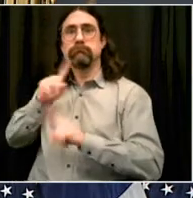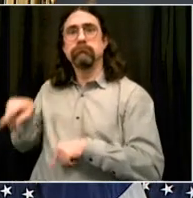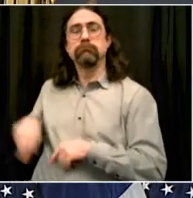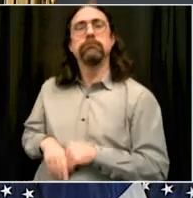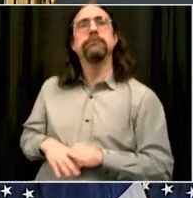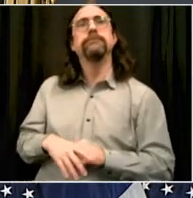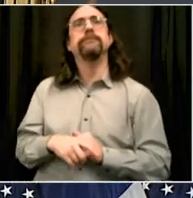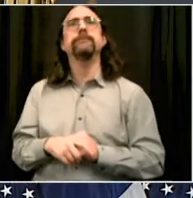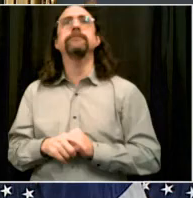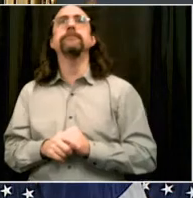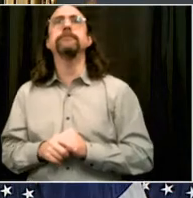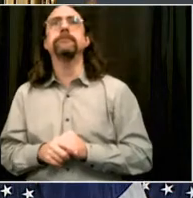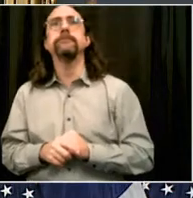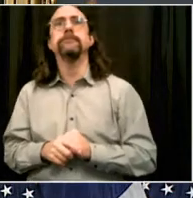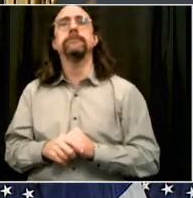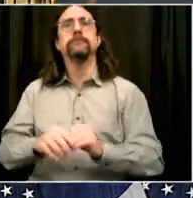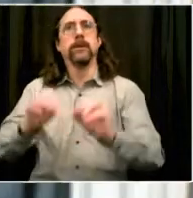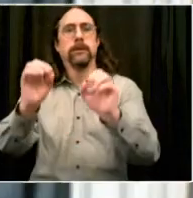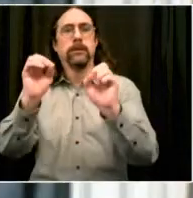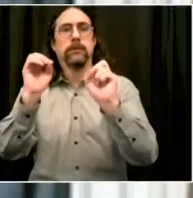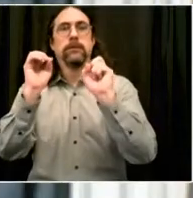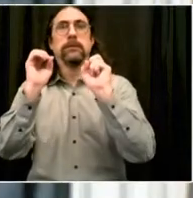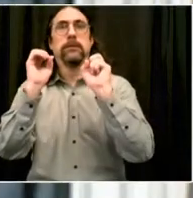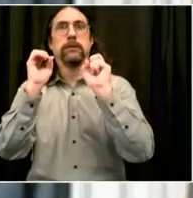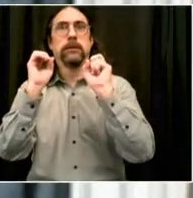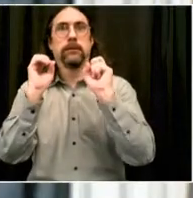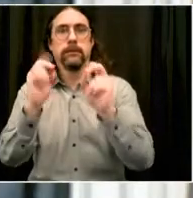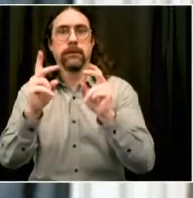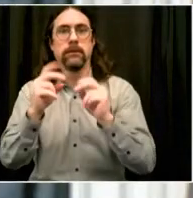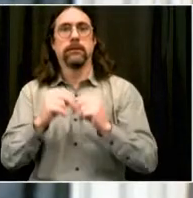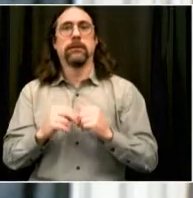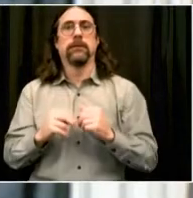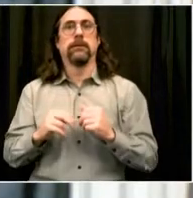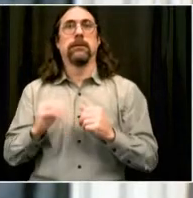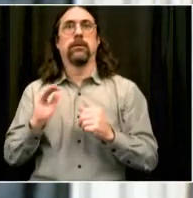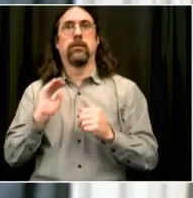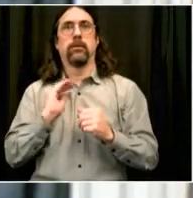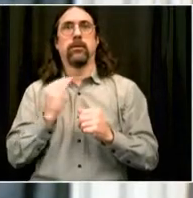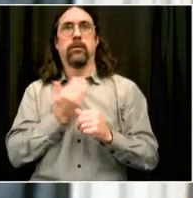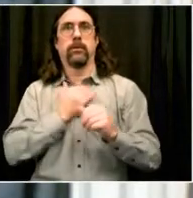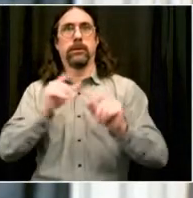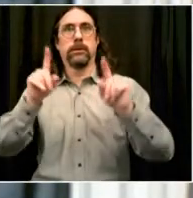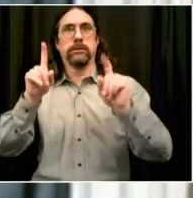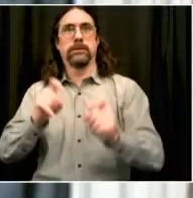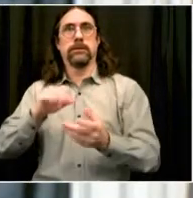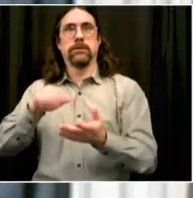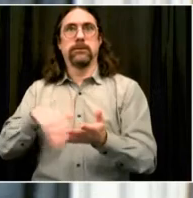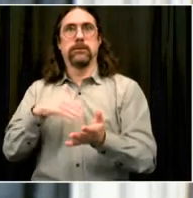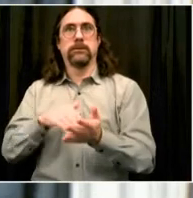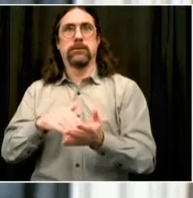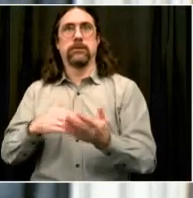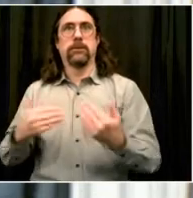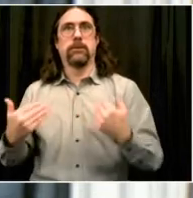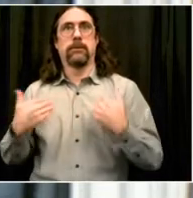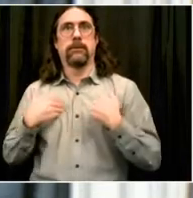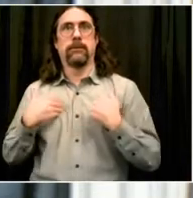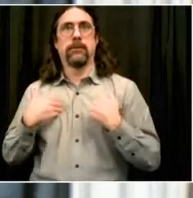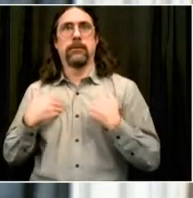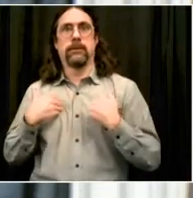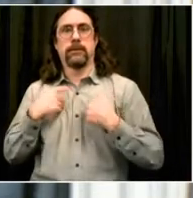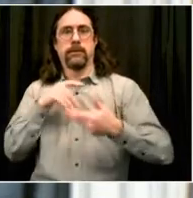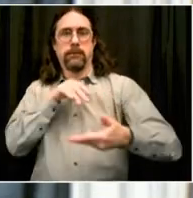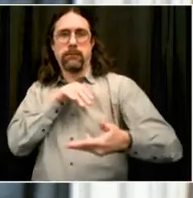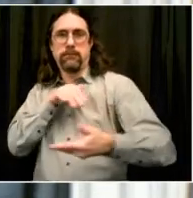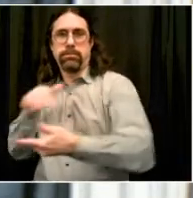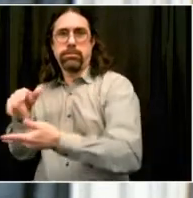study of the new antigen test that we're using, which I talked about in some of our new sites. It's called the Binax Now test, compared to